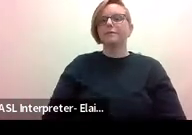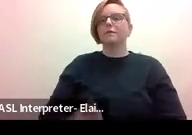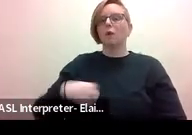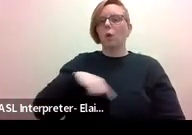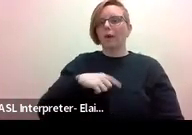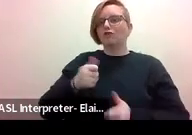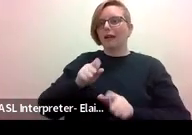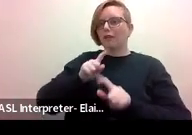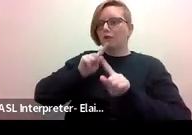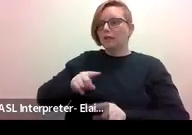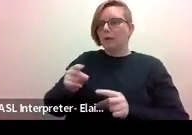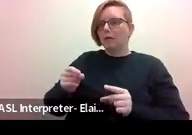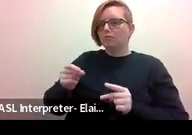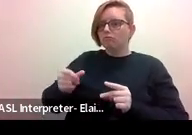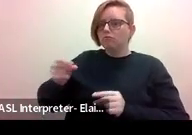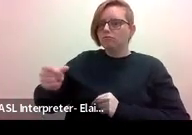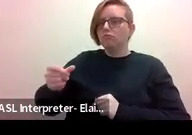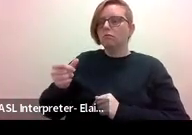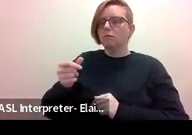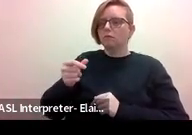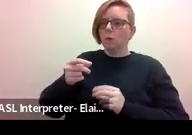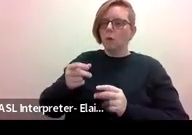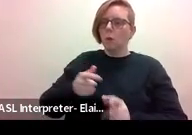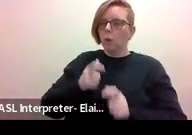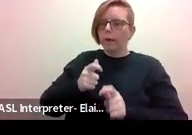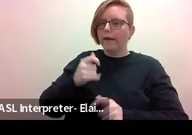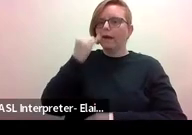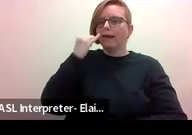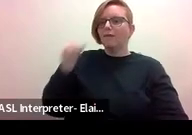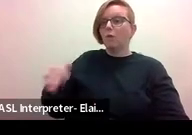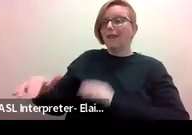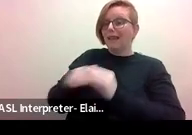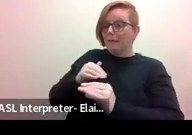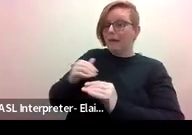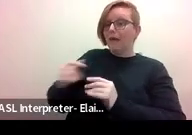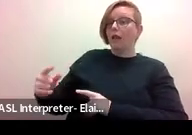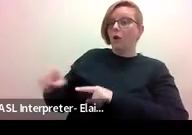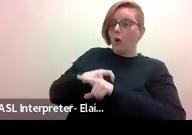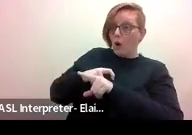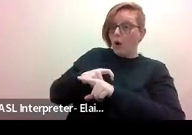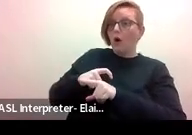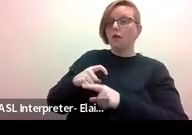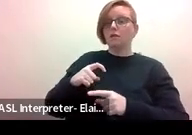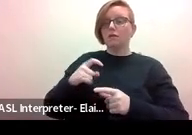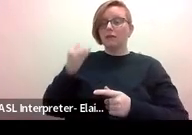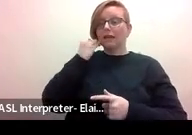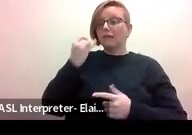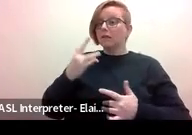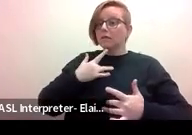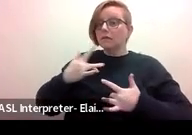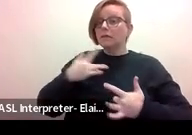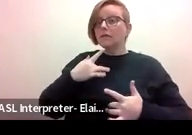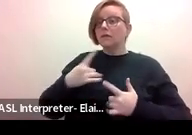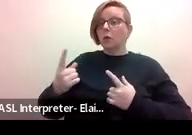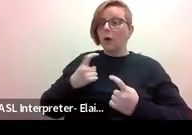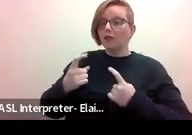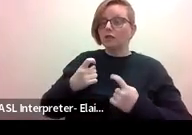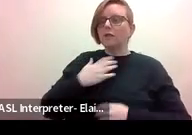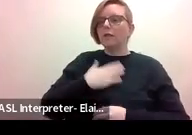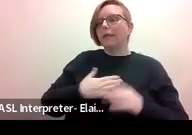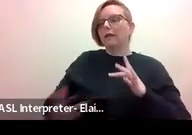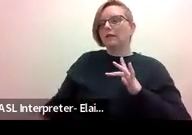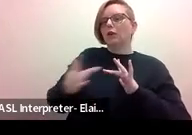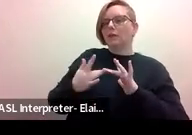turnaround for emails and phone calls. So if you've got a question, a concern, you want clarification around something, please feel free to reach out to any of